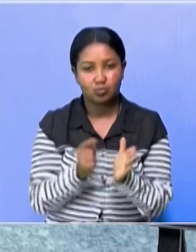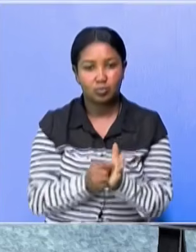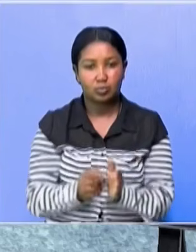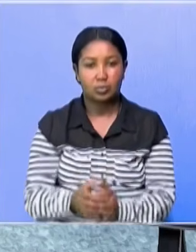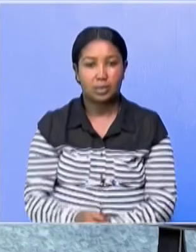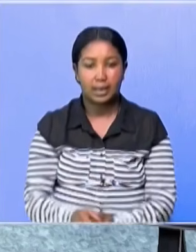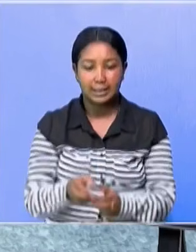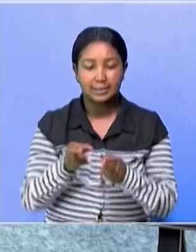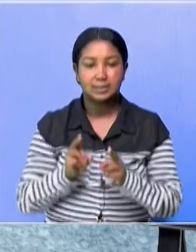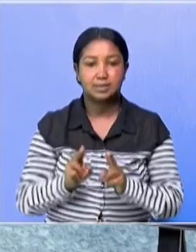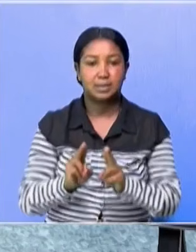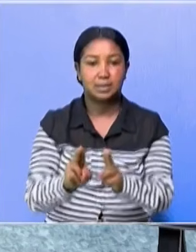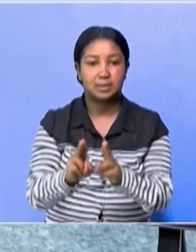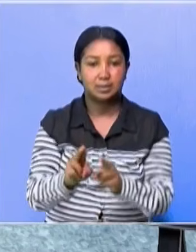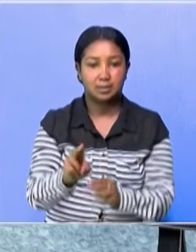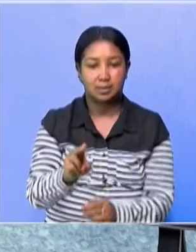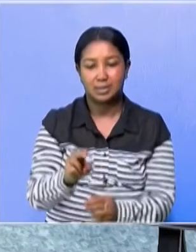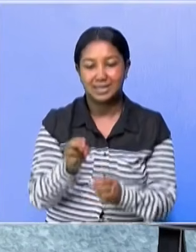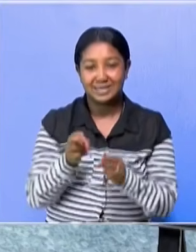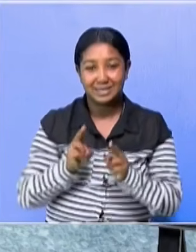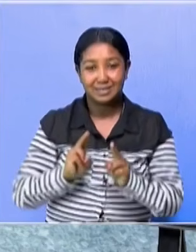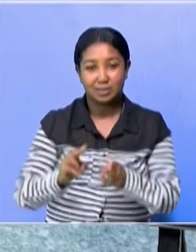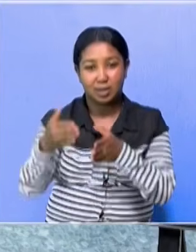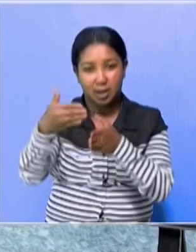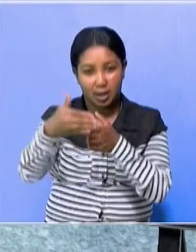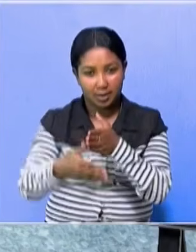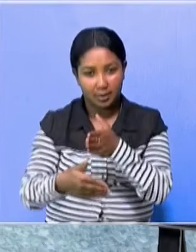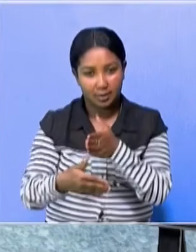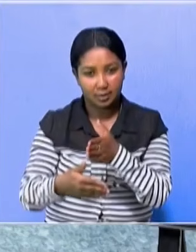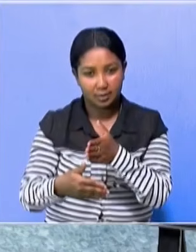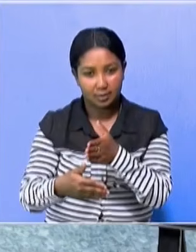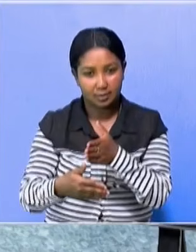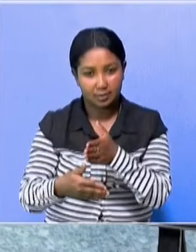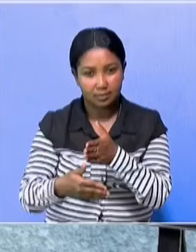go. Speed limit, traffic sign.